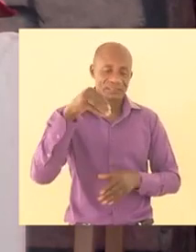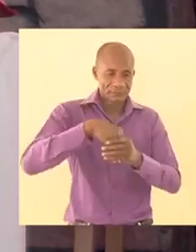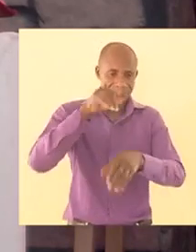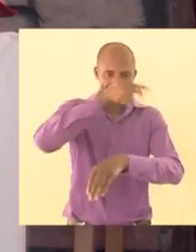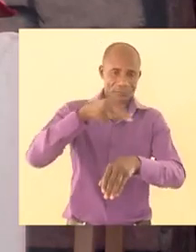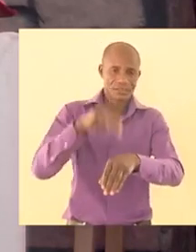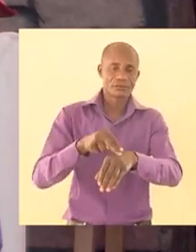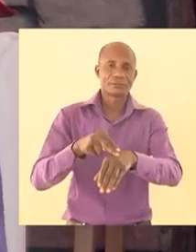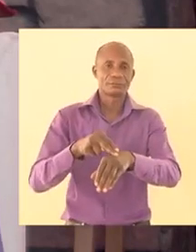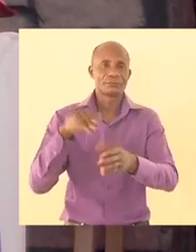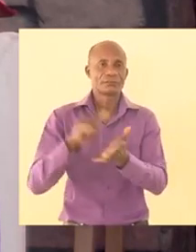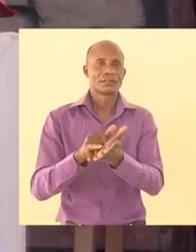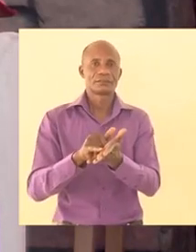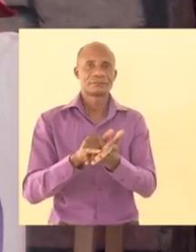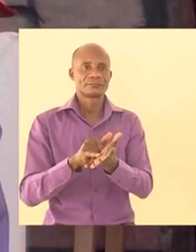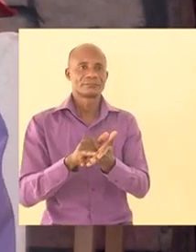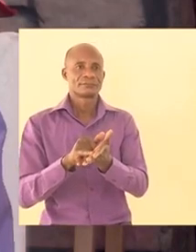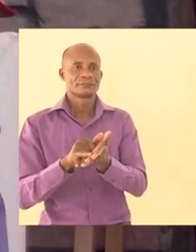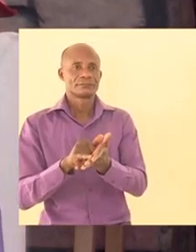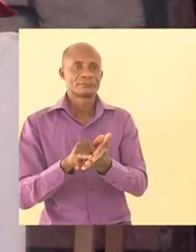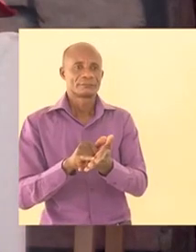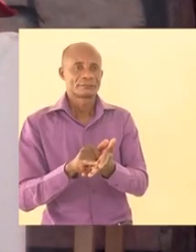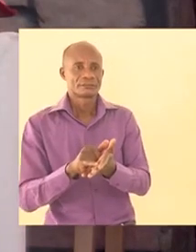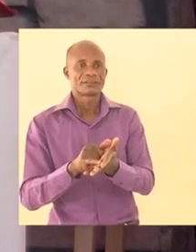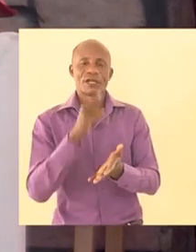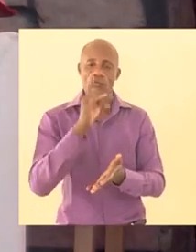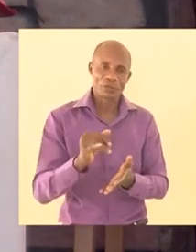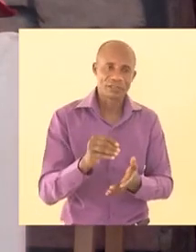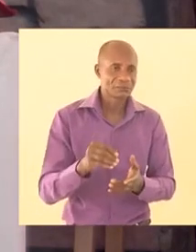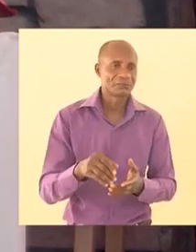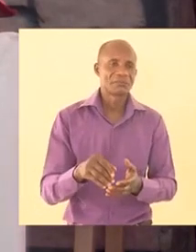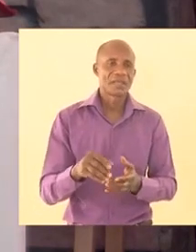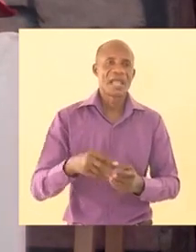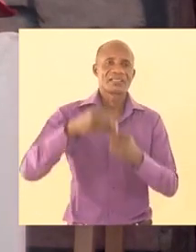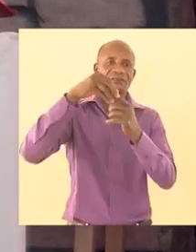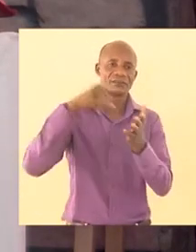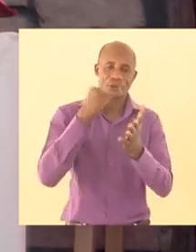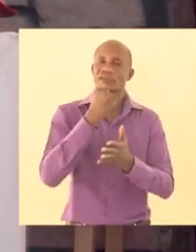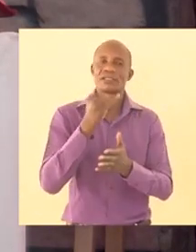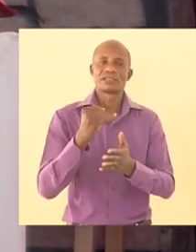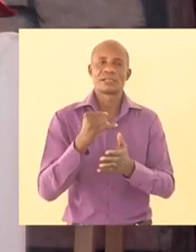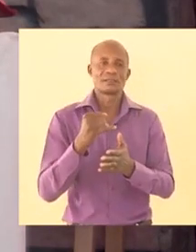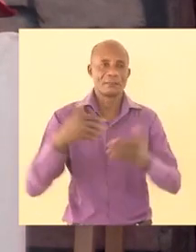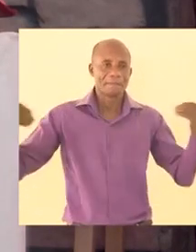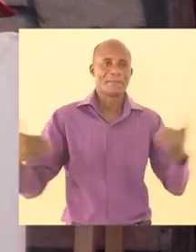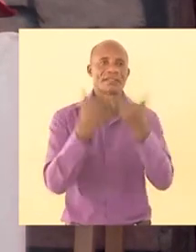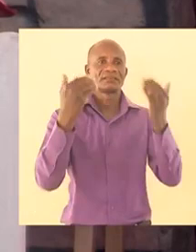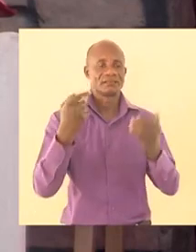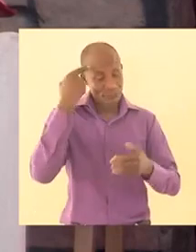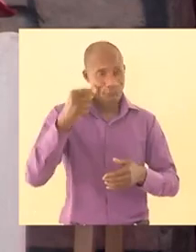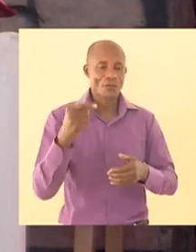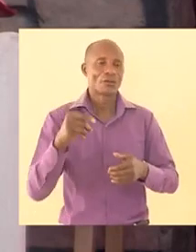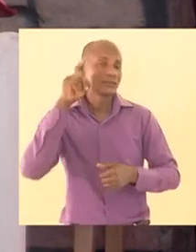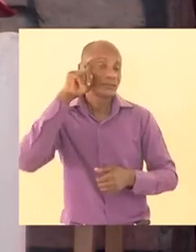nature that actually, unless it is an accident, accepts male going into male for